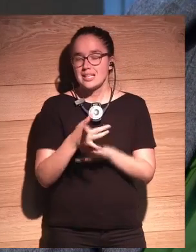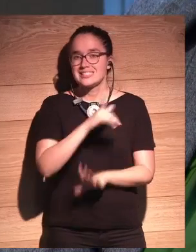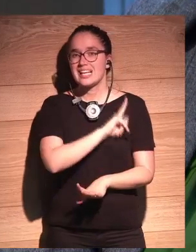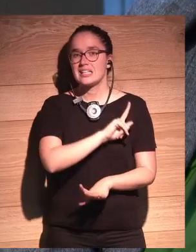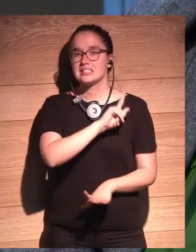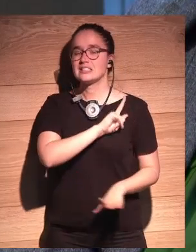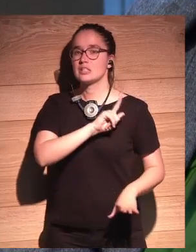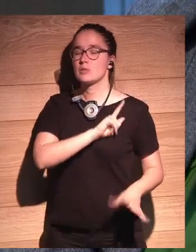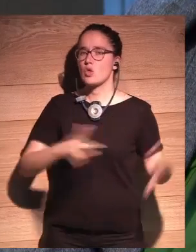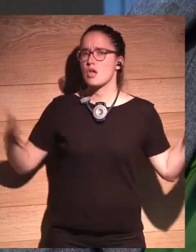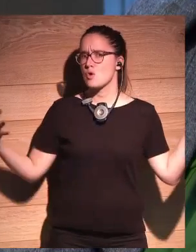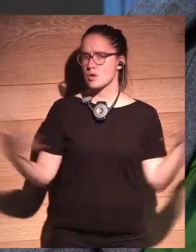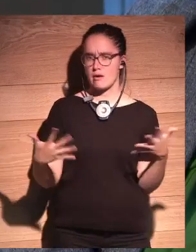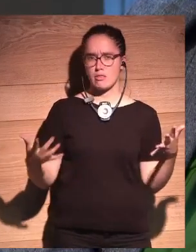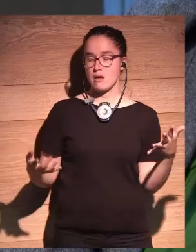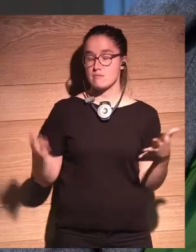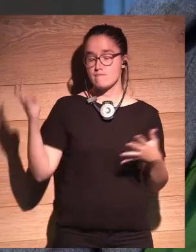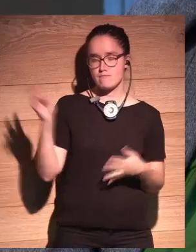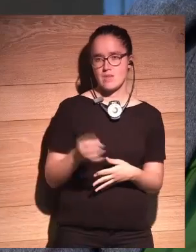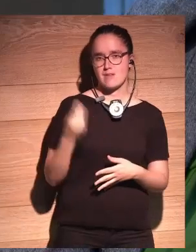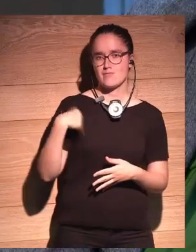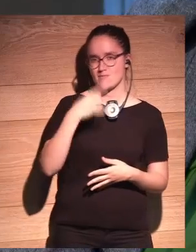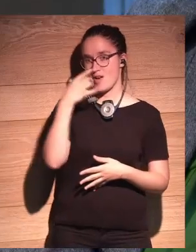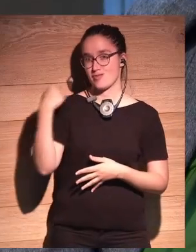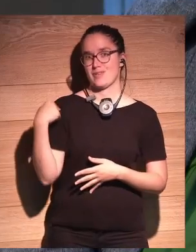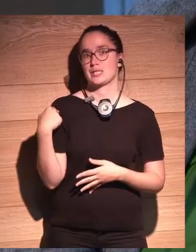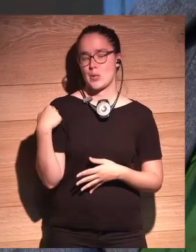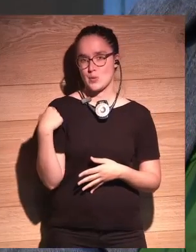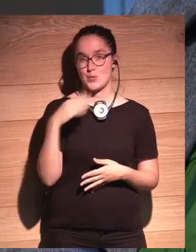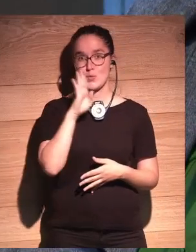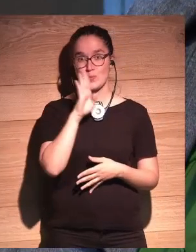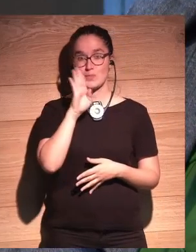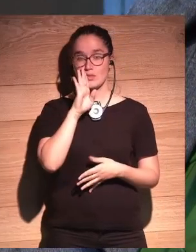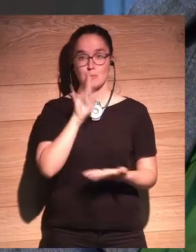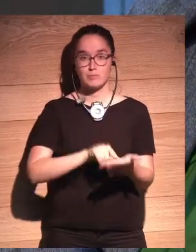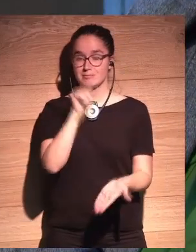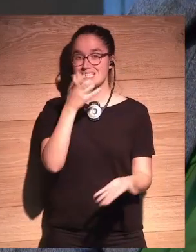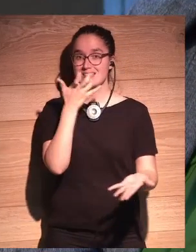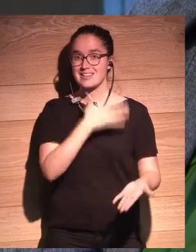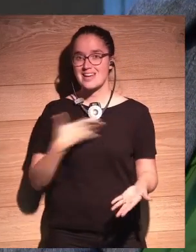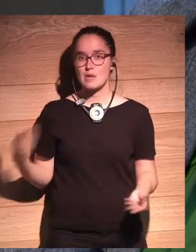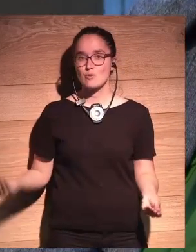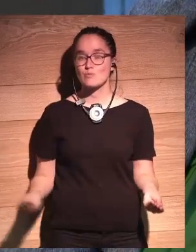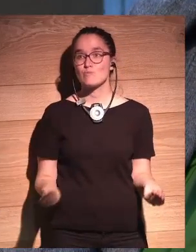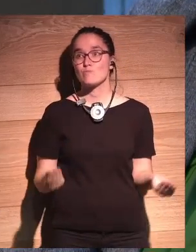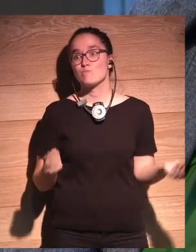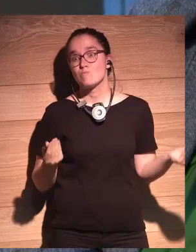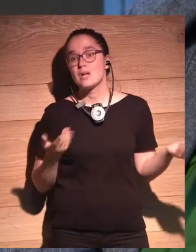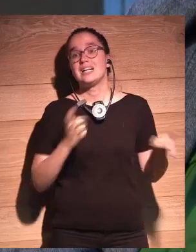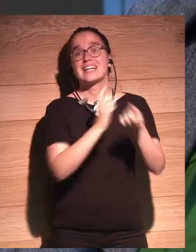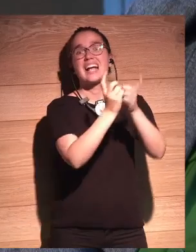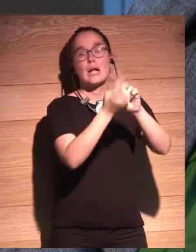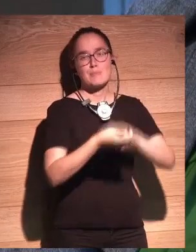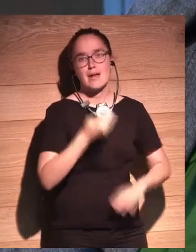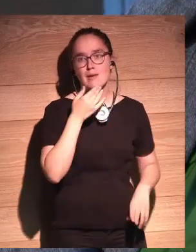government then going in and saying we want to change a policy where maybe something that you have been used to will be more expensive